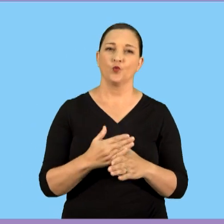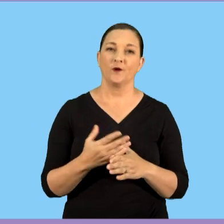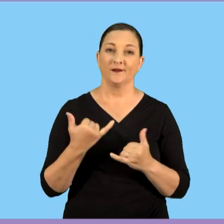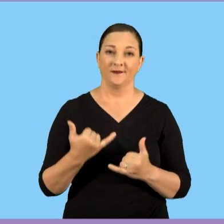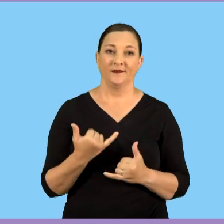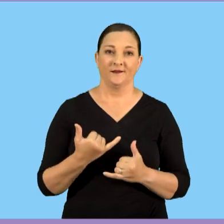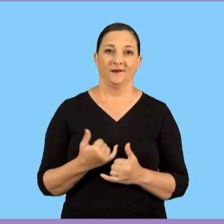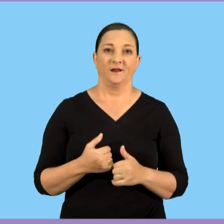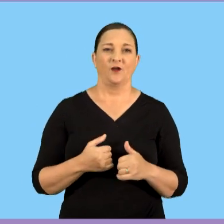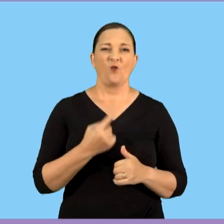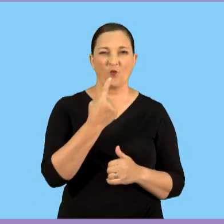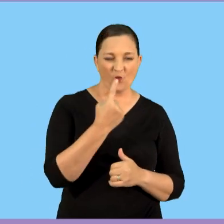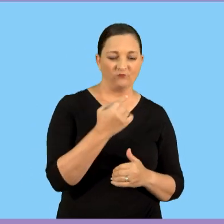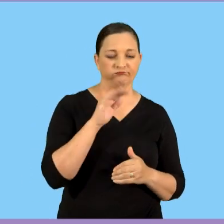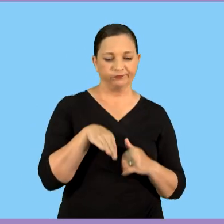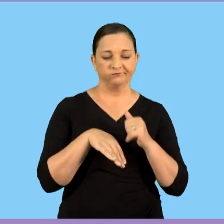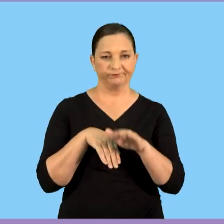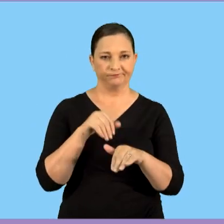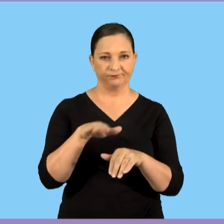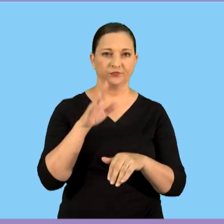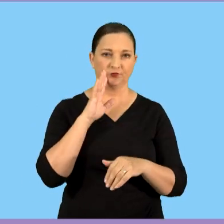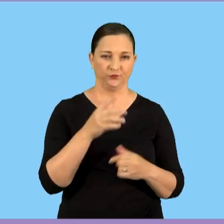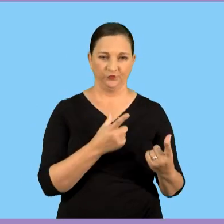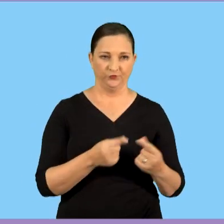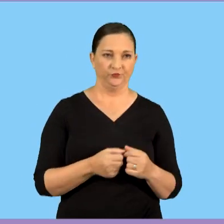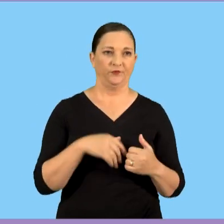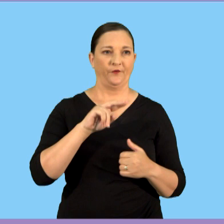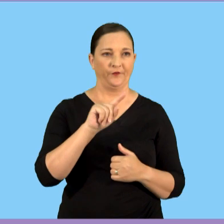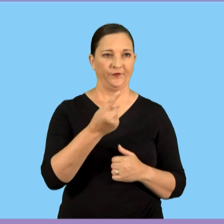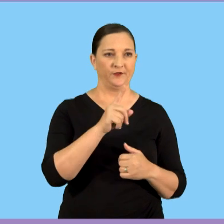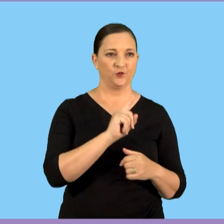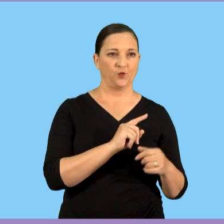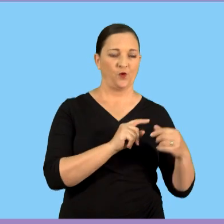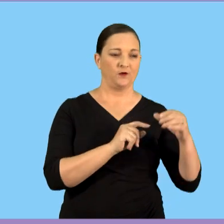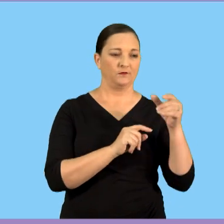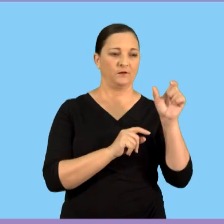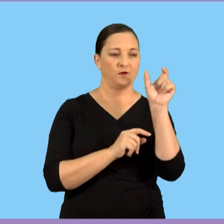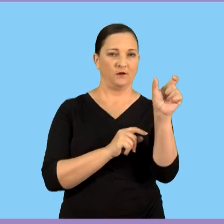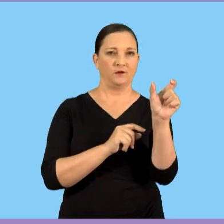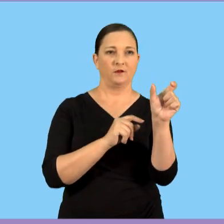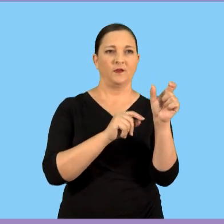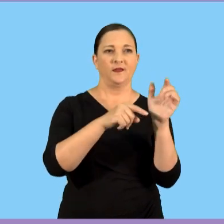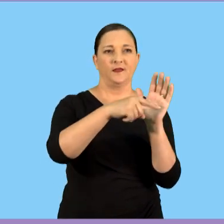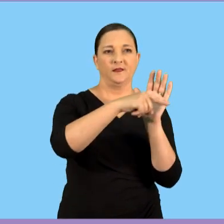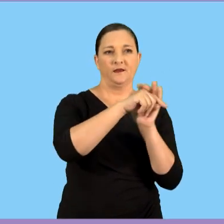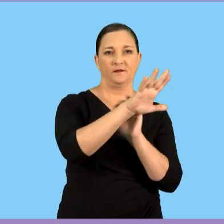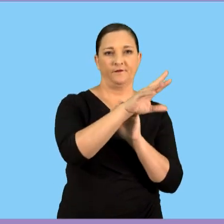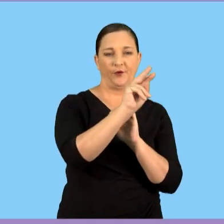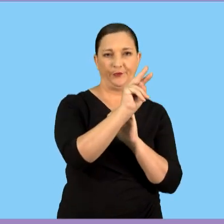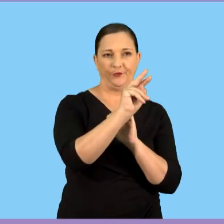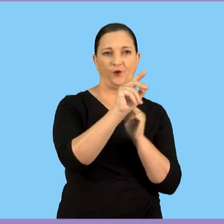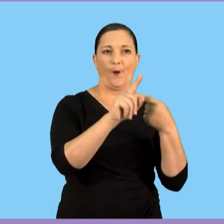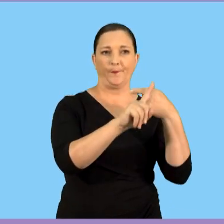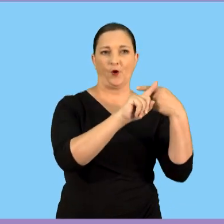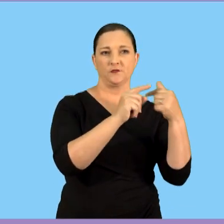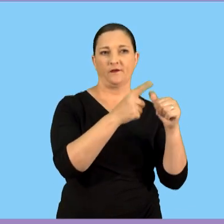we are going to work with them one at a time. When I look at a negative 5 squared, that will give me a positive answer,